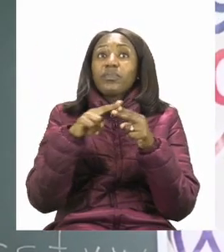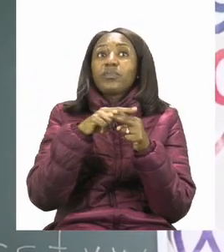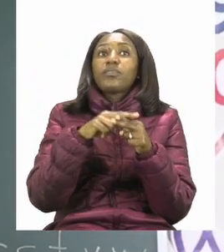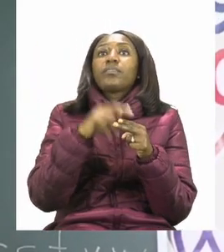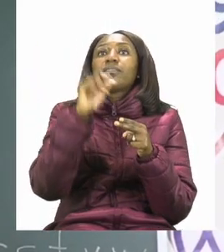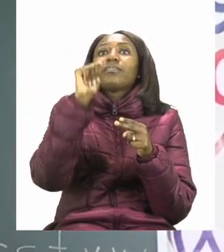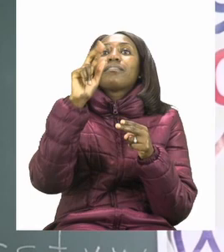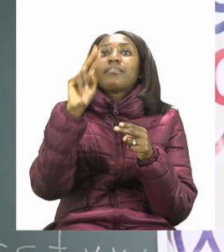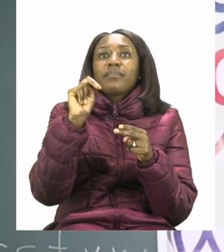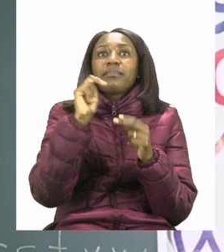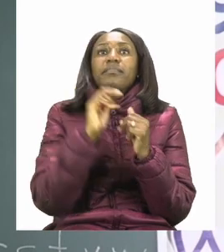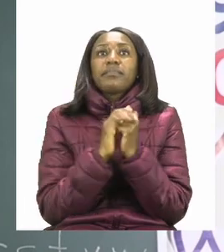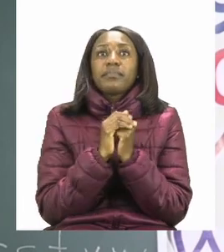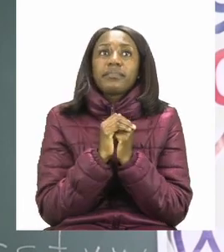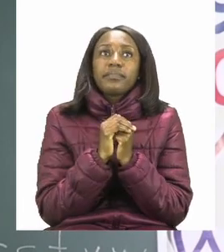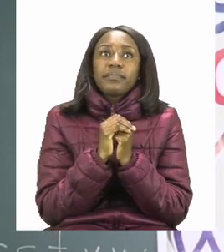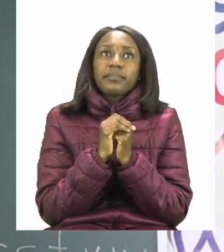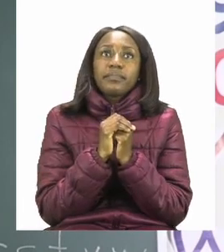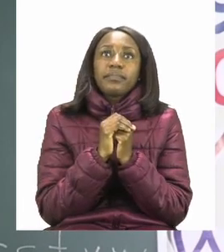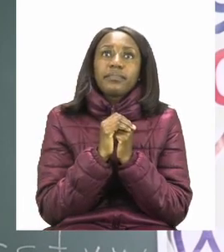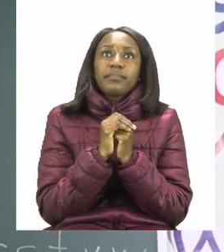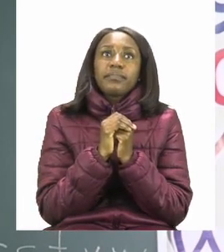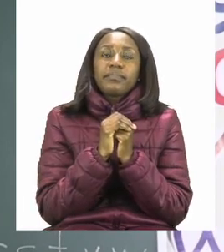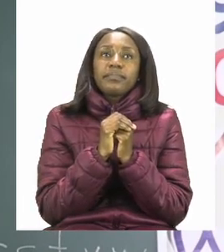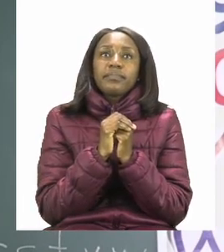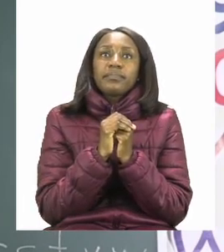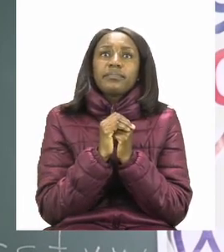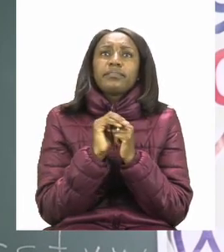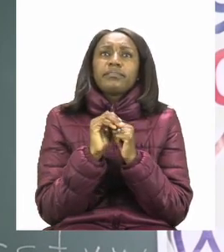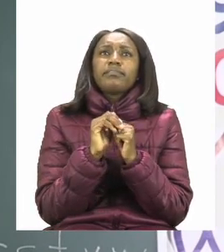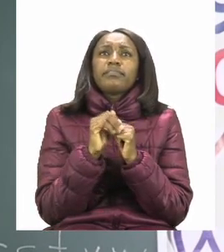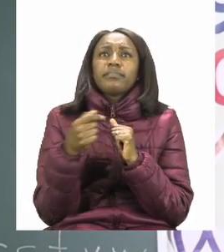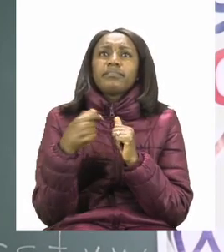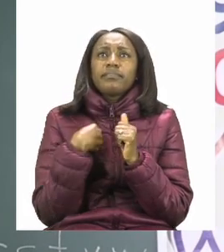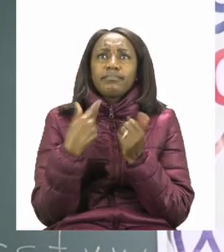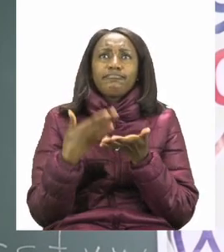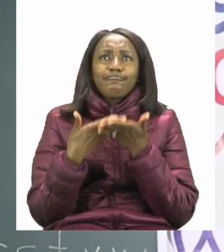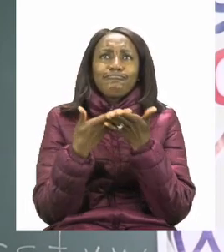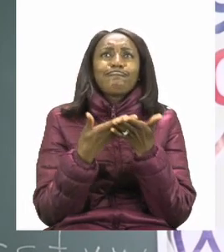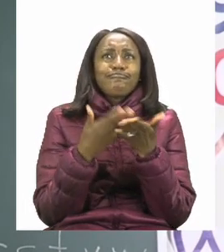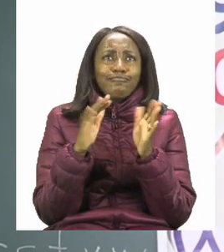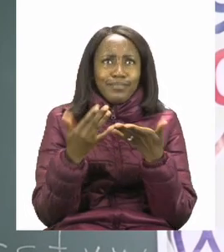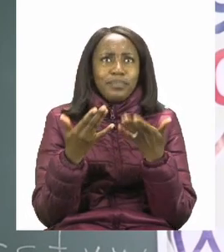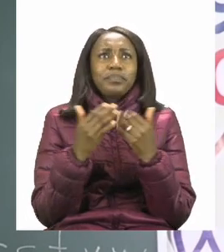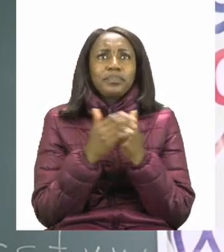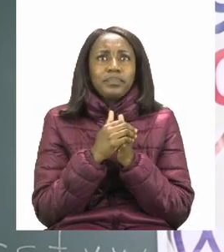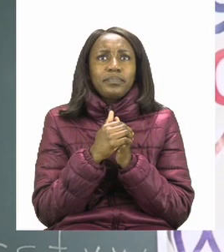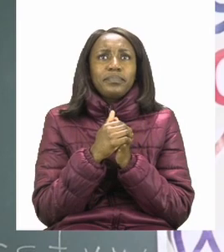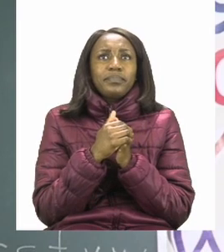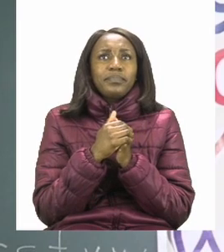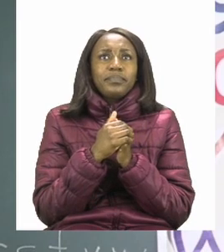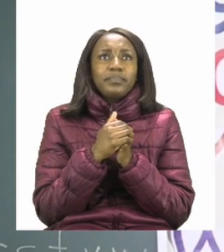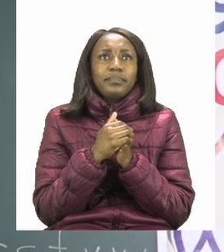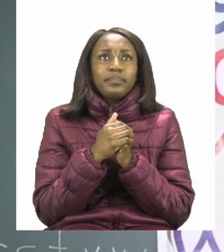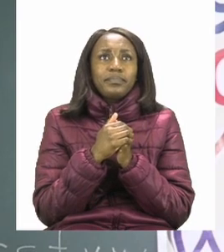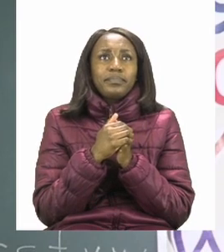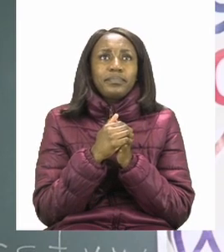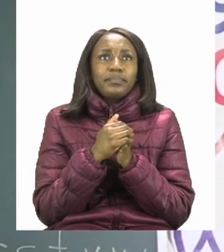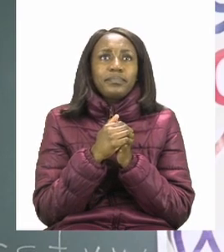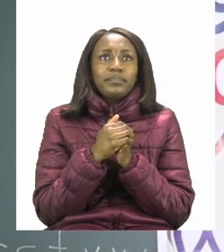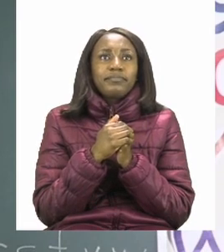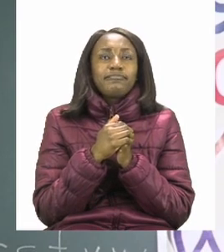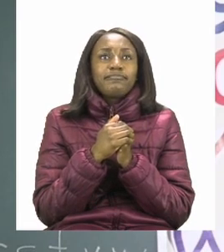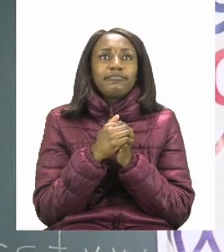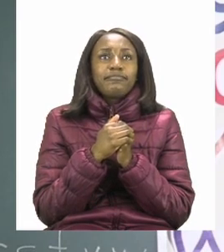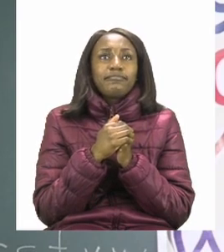do one of them together, the first one, so that you understand how to use the verb and how to use the article.